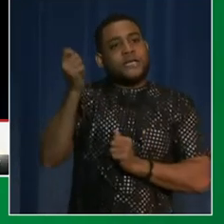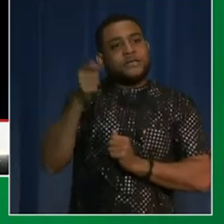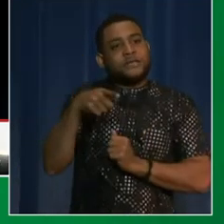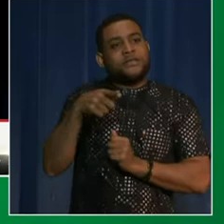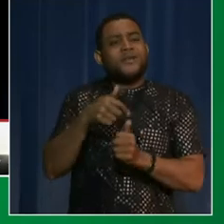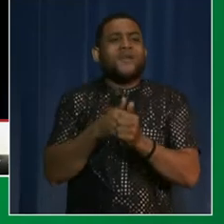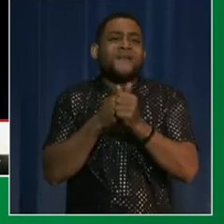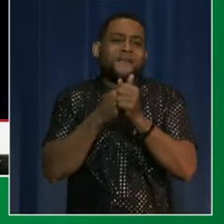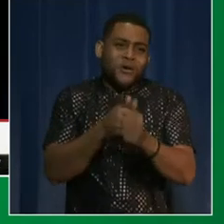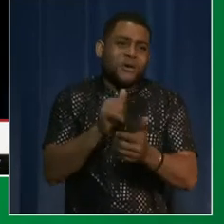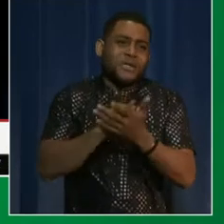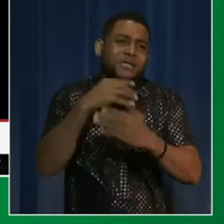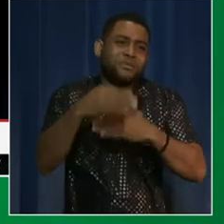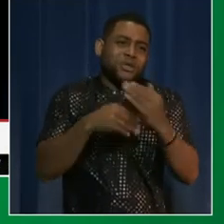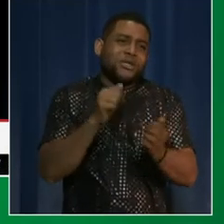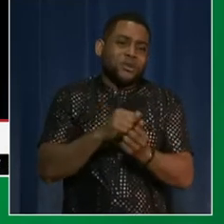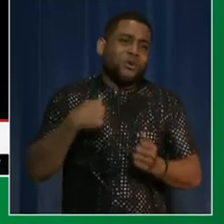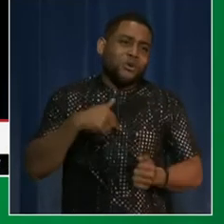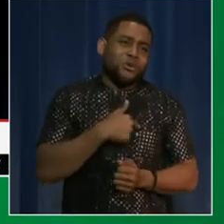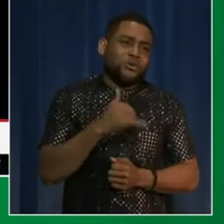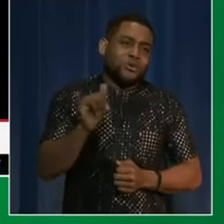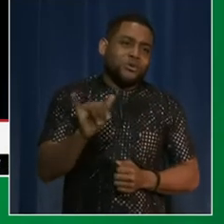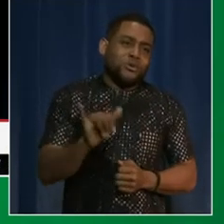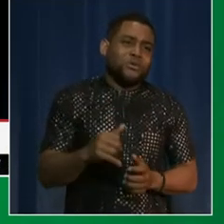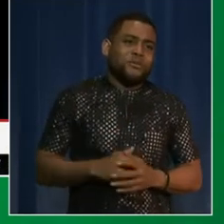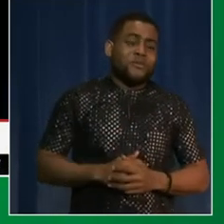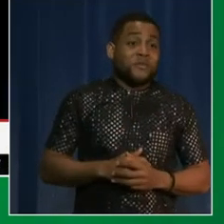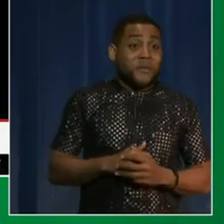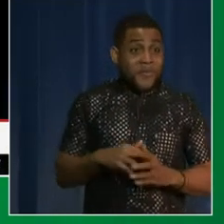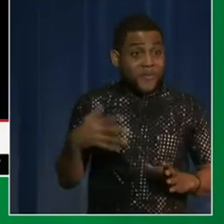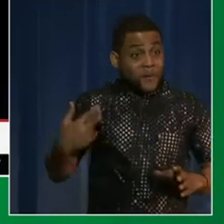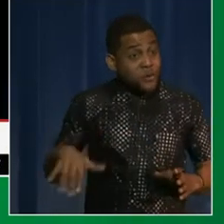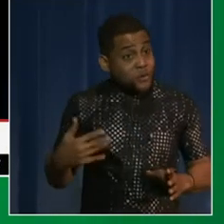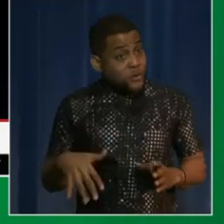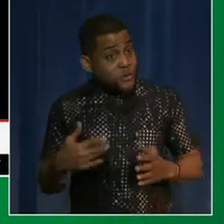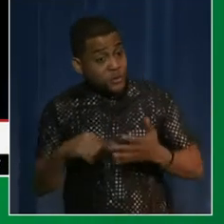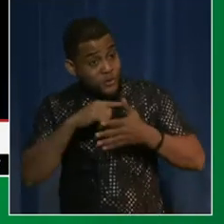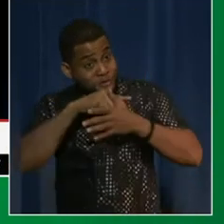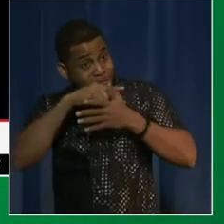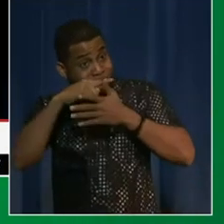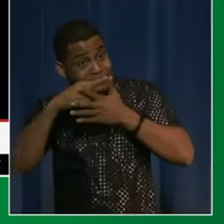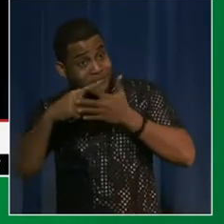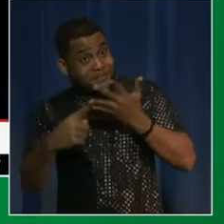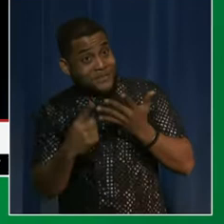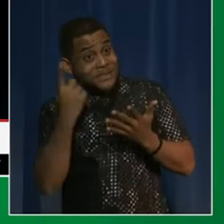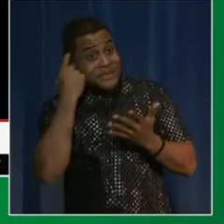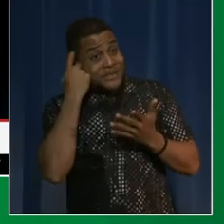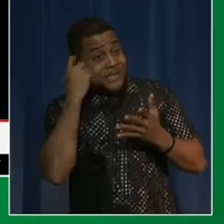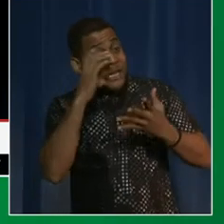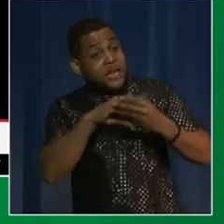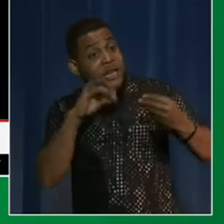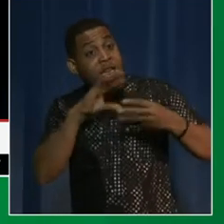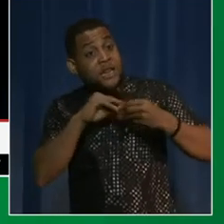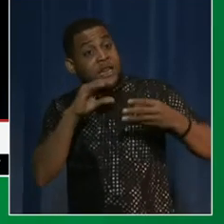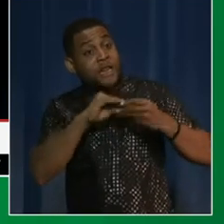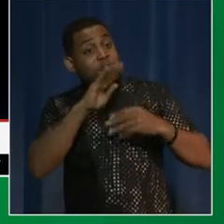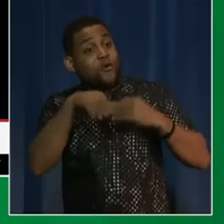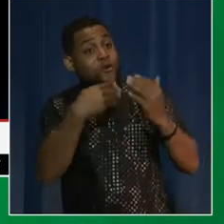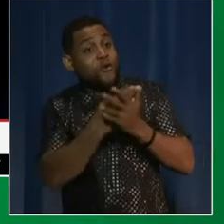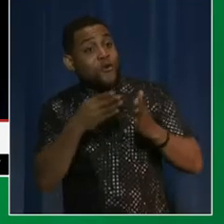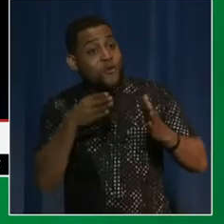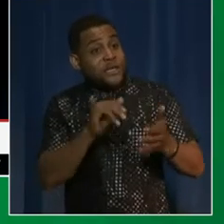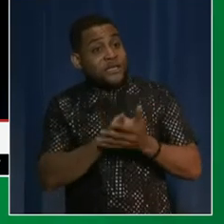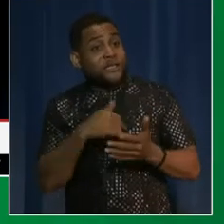with us as well. So these are all of the ways that we will ensure an